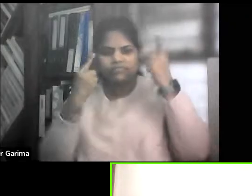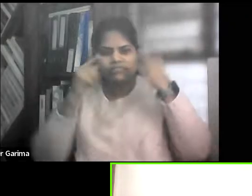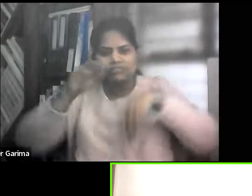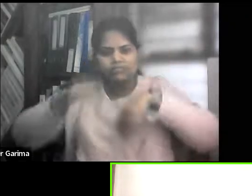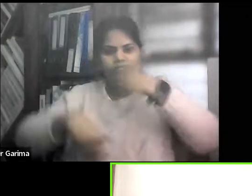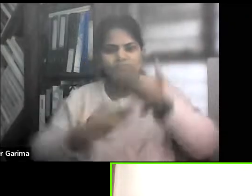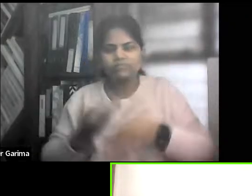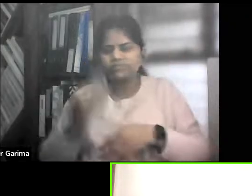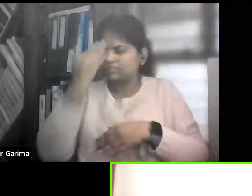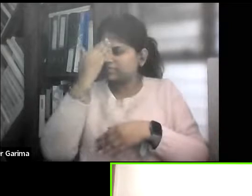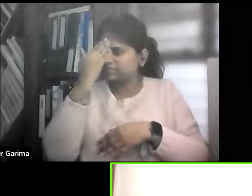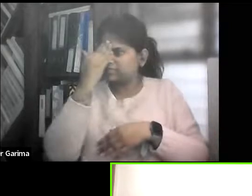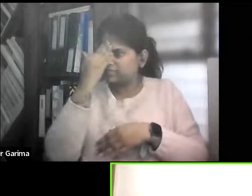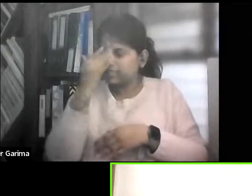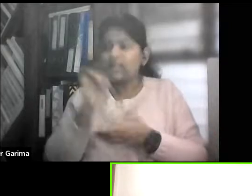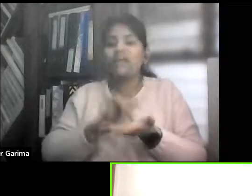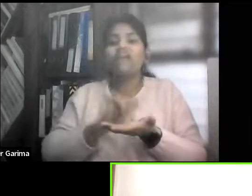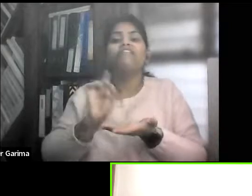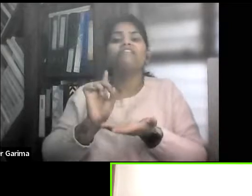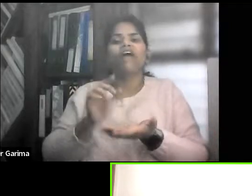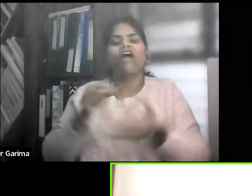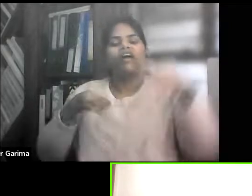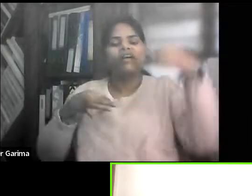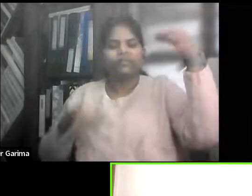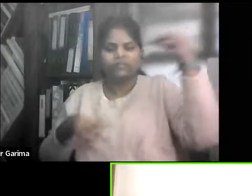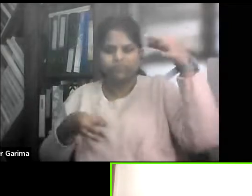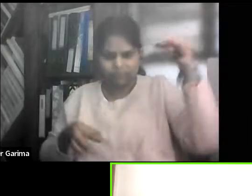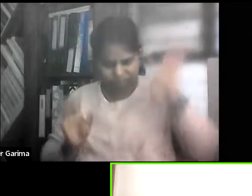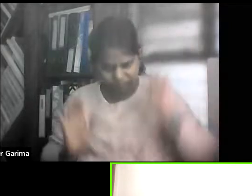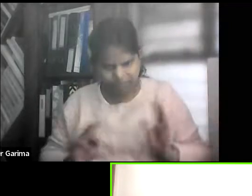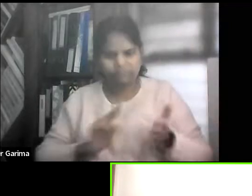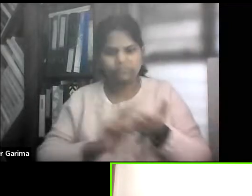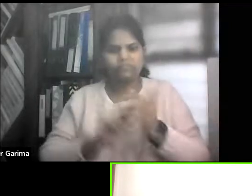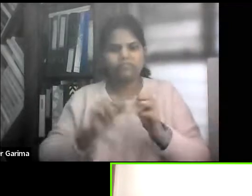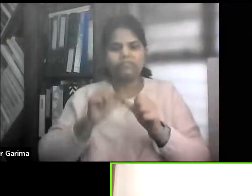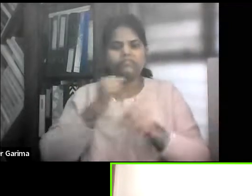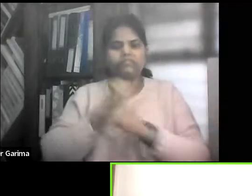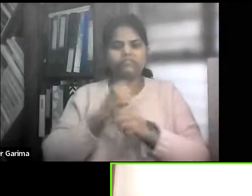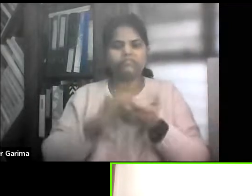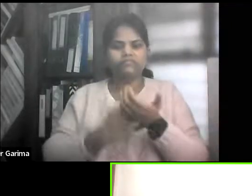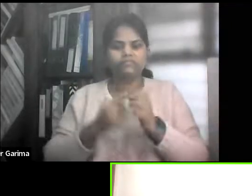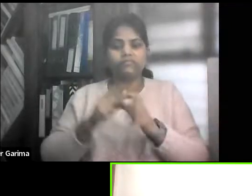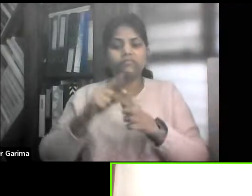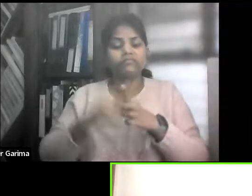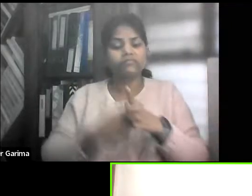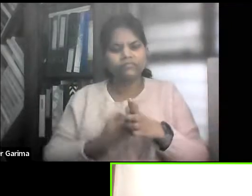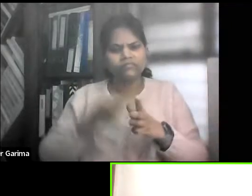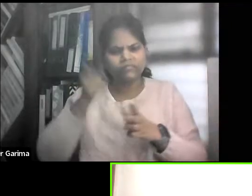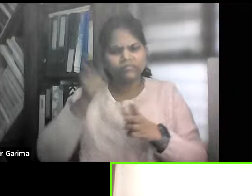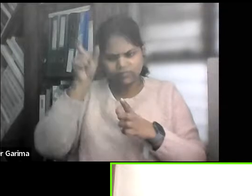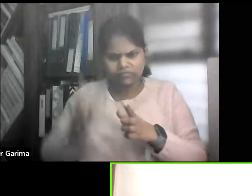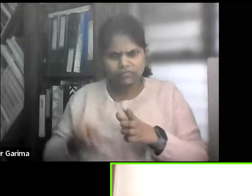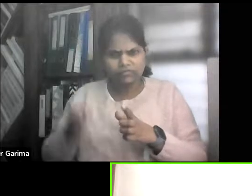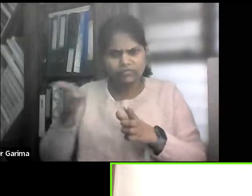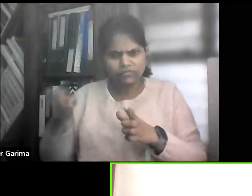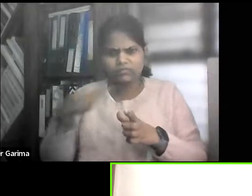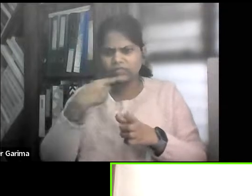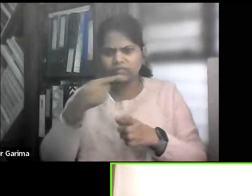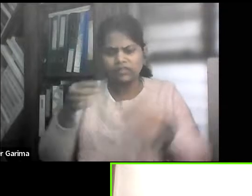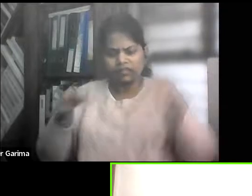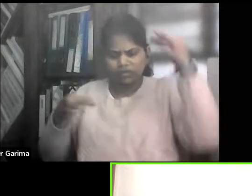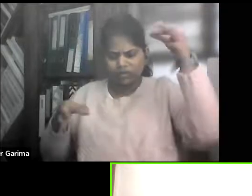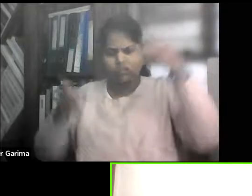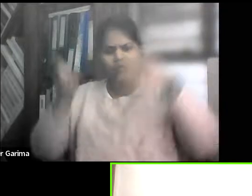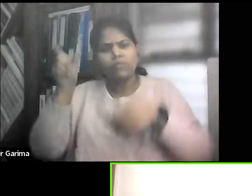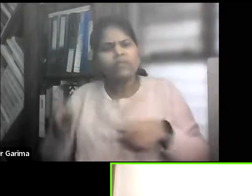position on the stage. Nagaraj, through his interaction with the students, also became cognizant of the fact that people with disabilities require